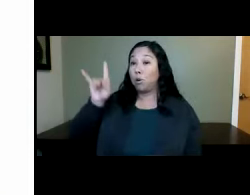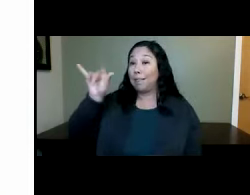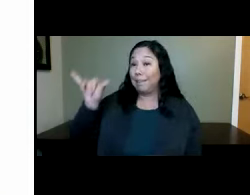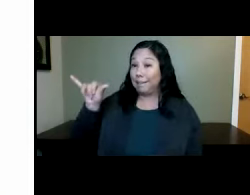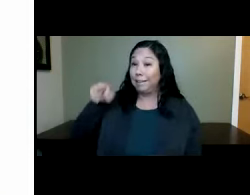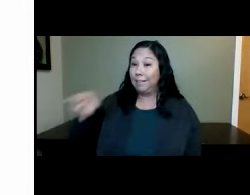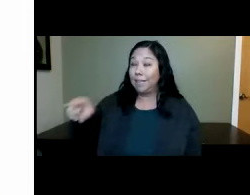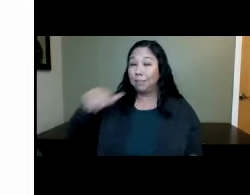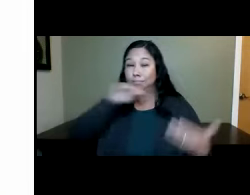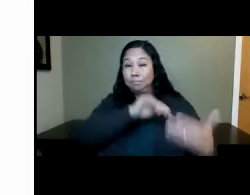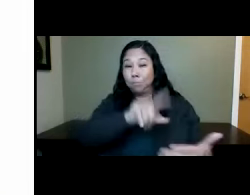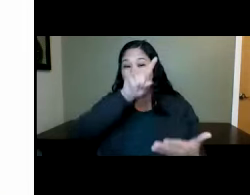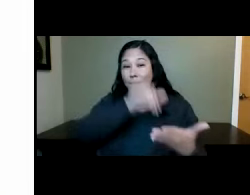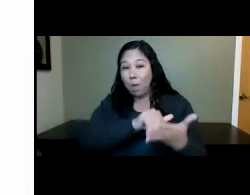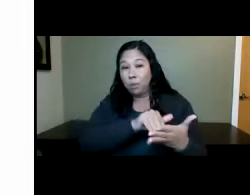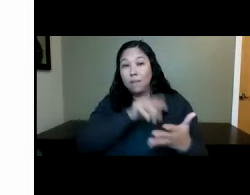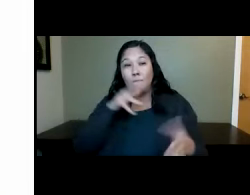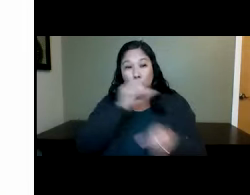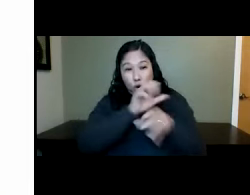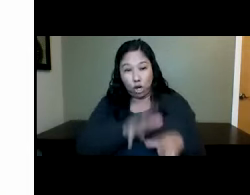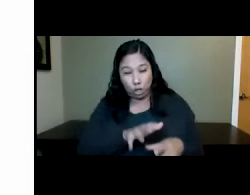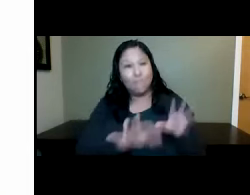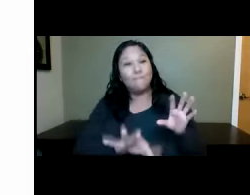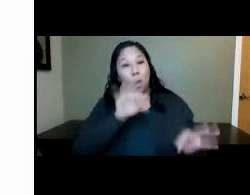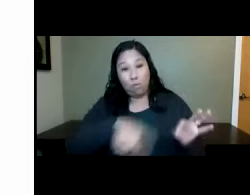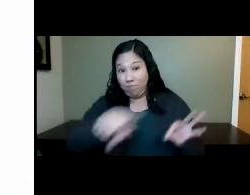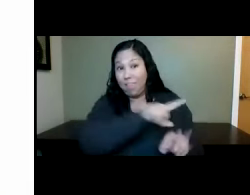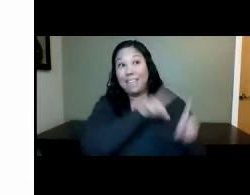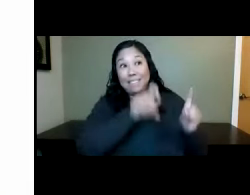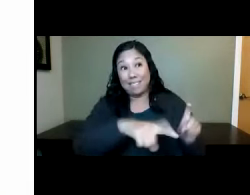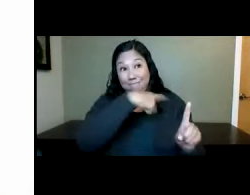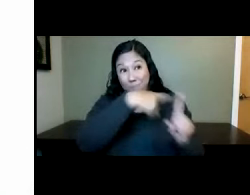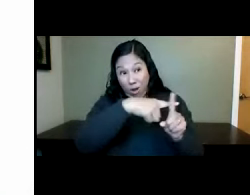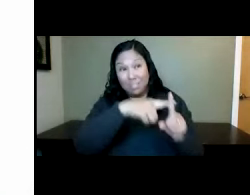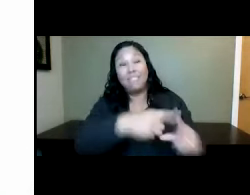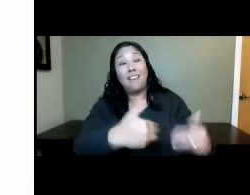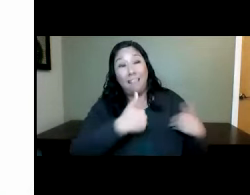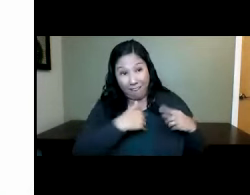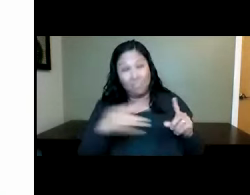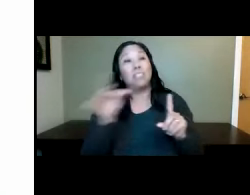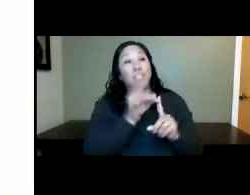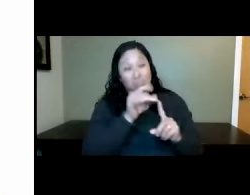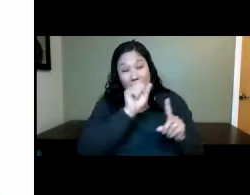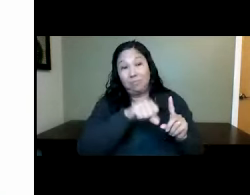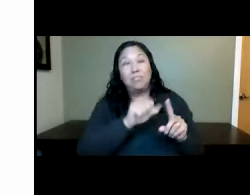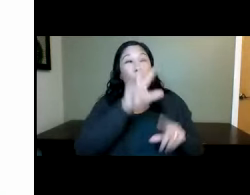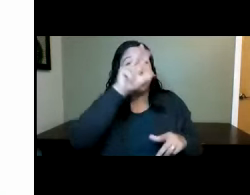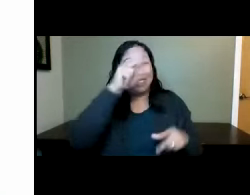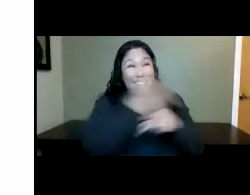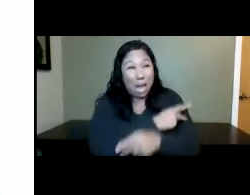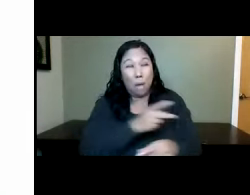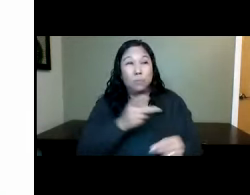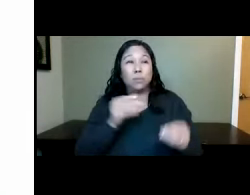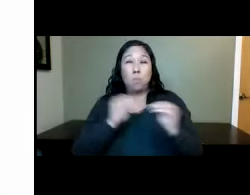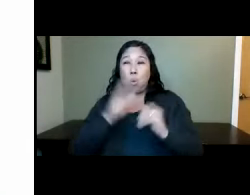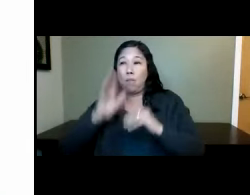in the Salinas Valley, and they found that they tested positive at a rate about 3 times higher than the general population of California during the same time